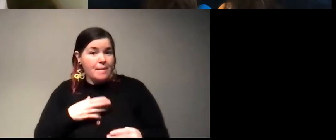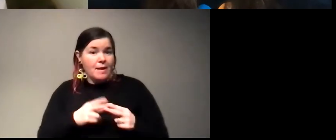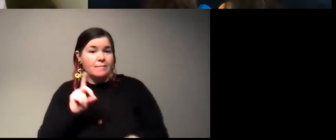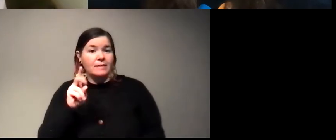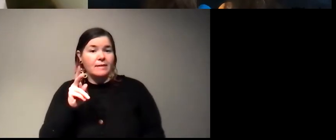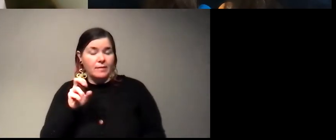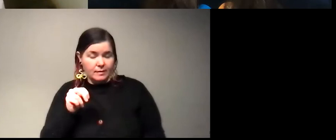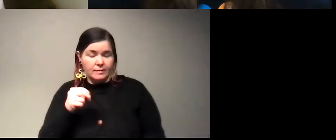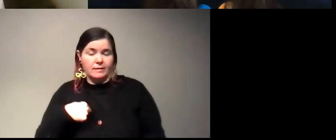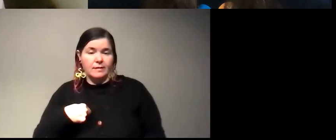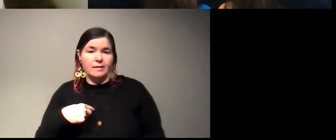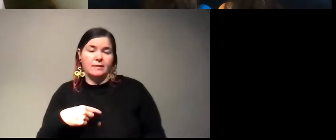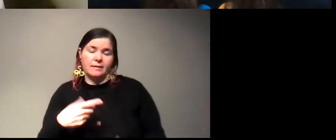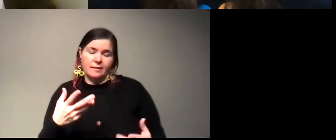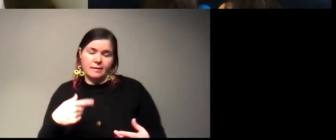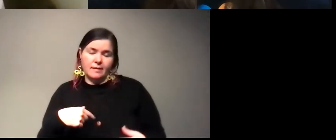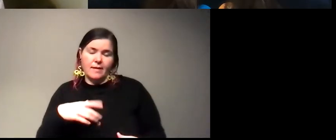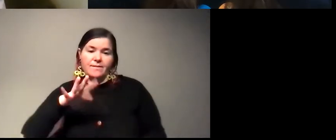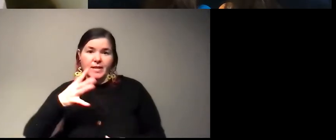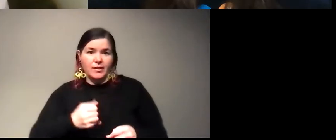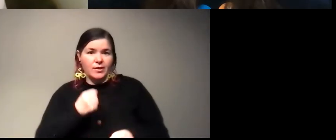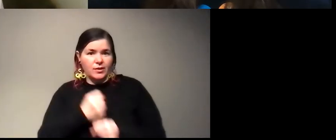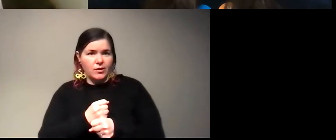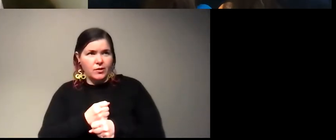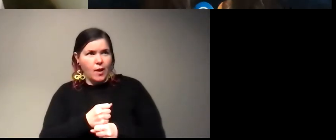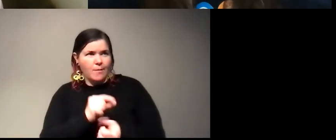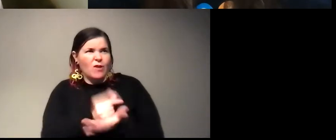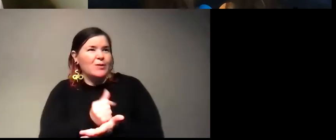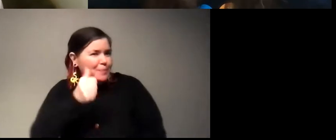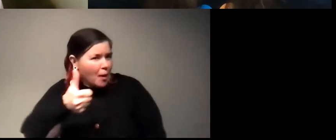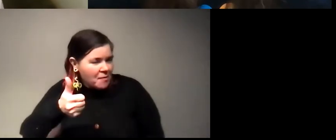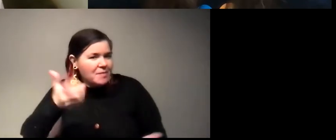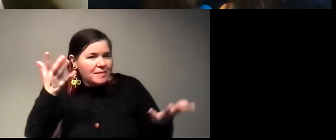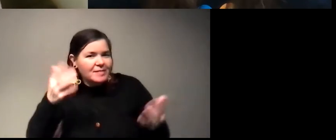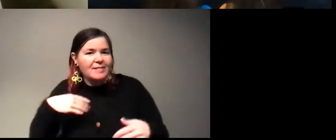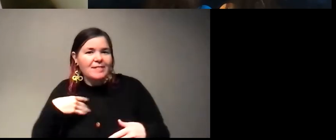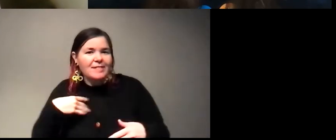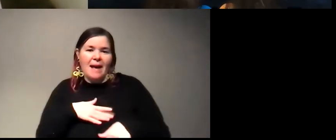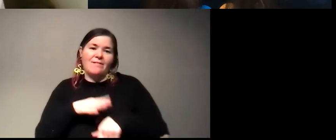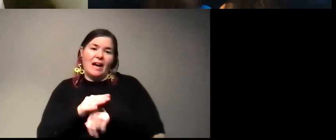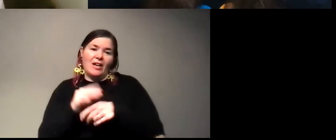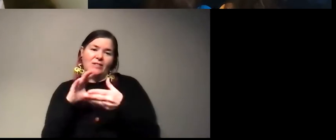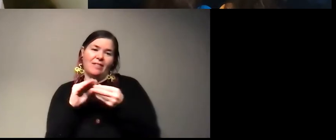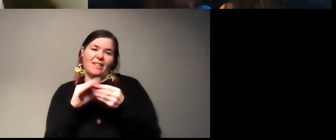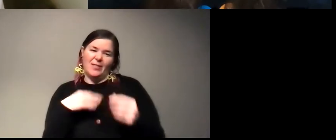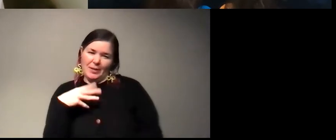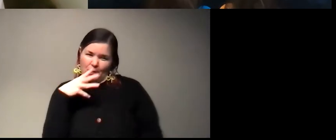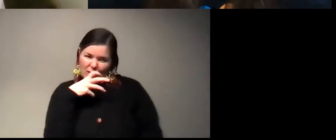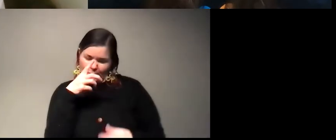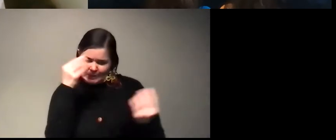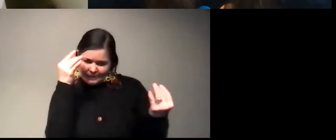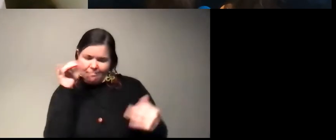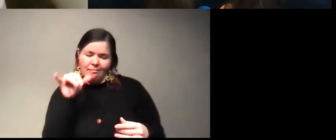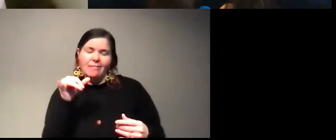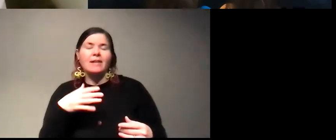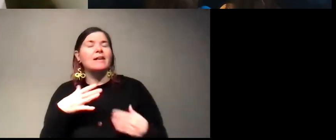Devin. I, like Sarah said, am a fifth year. Well, I guess I'm graduating tomorrow. That's how my advisor puts it, which is really weird to think about. But I am